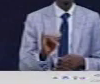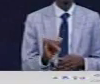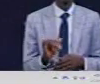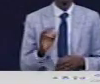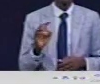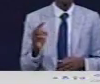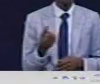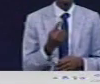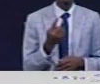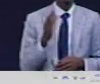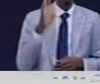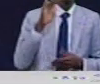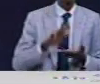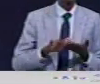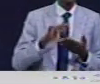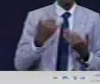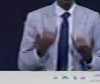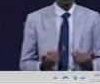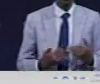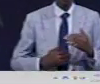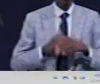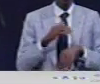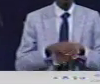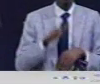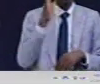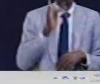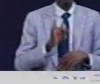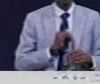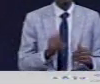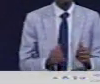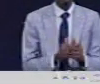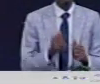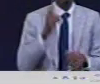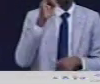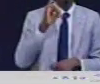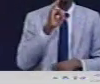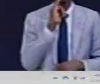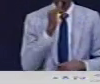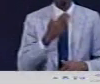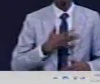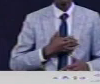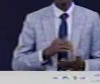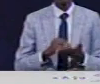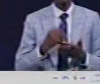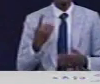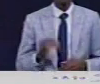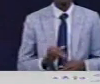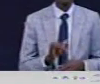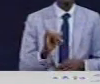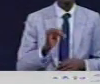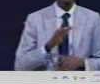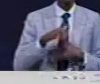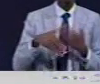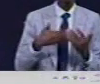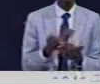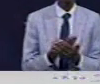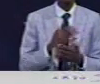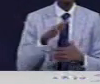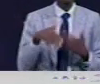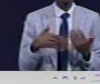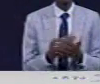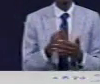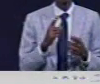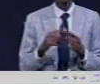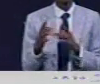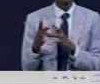forever. All to Jesus my trusting heart can say. He is my portion forever.